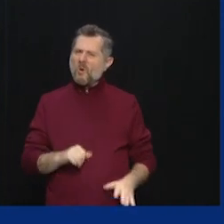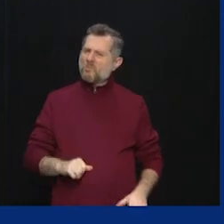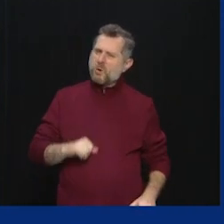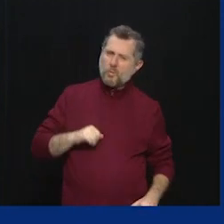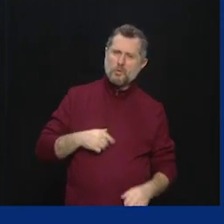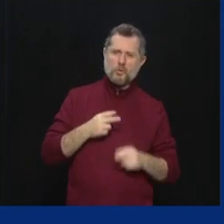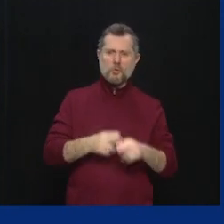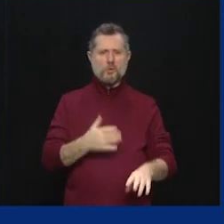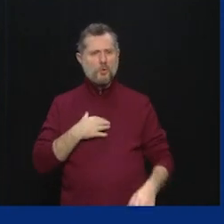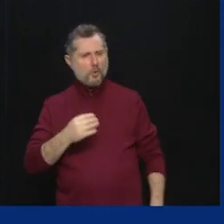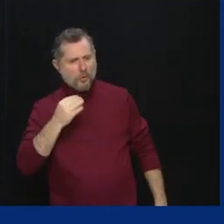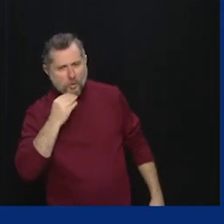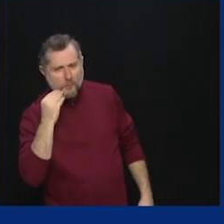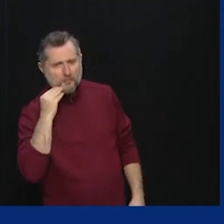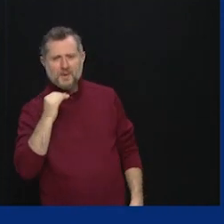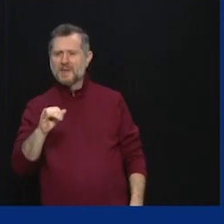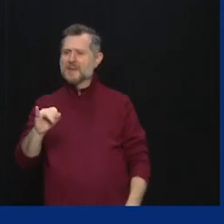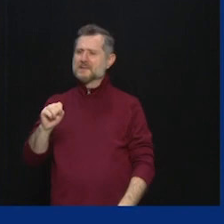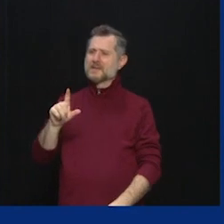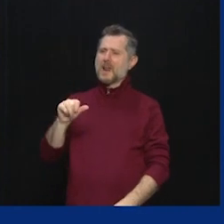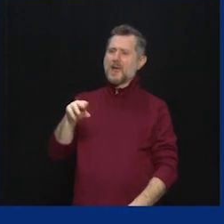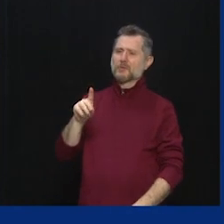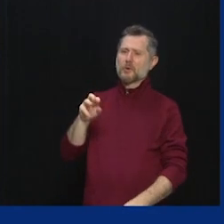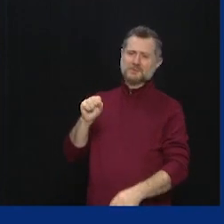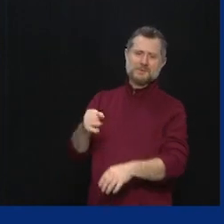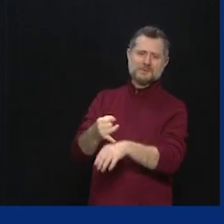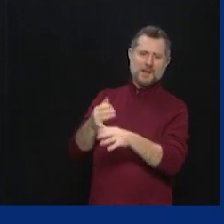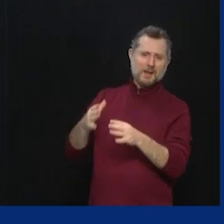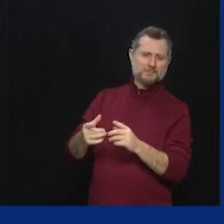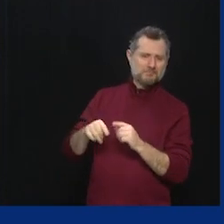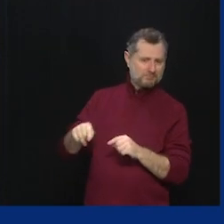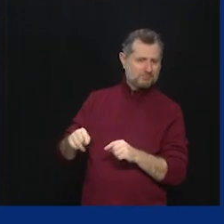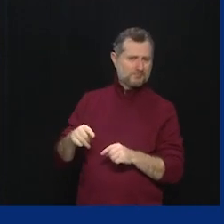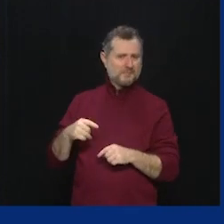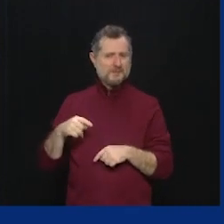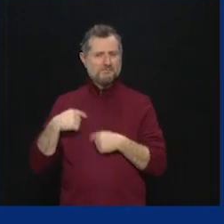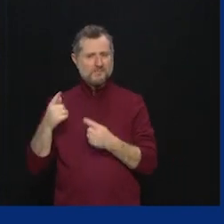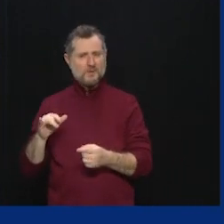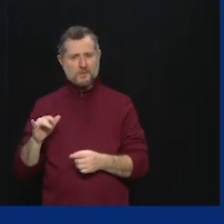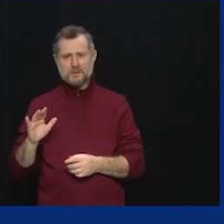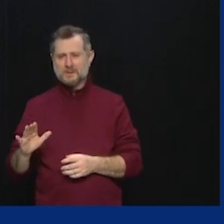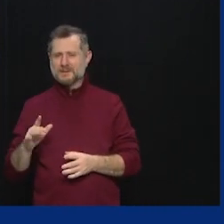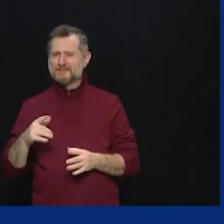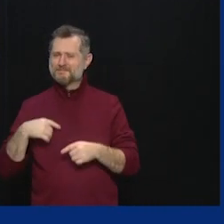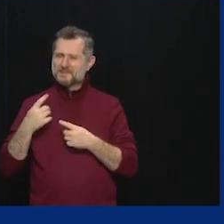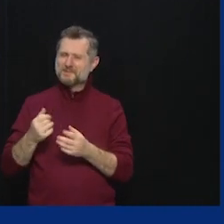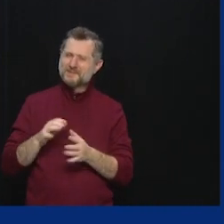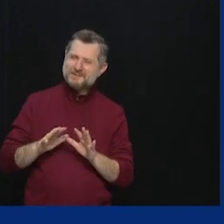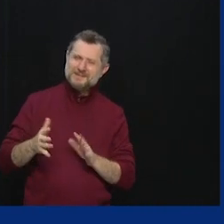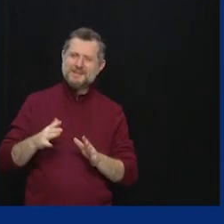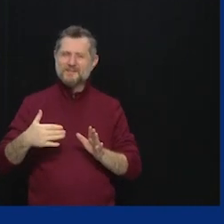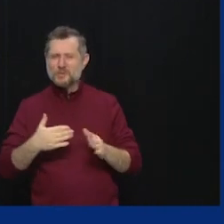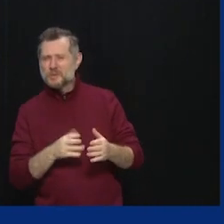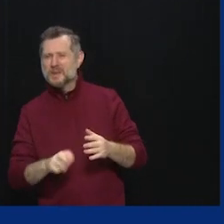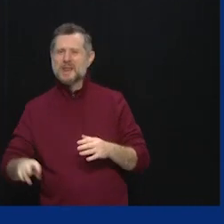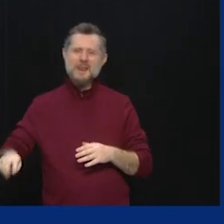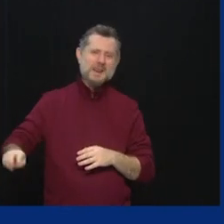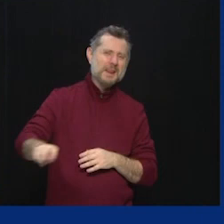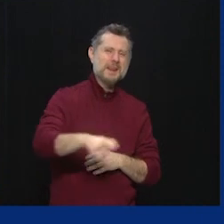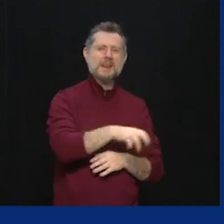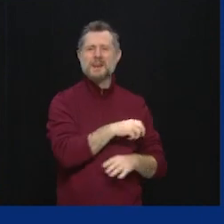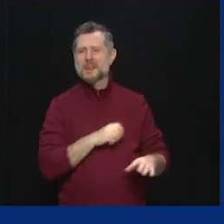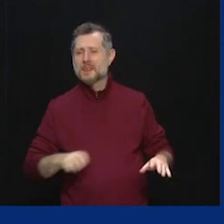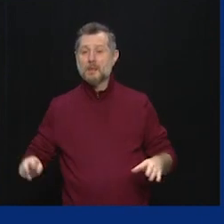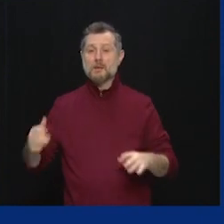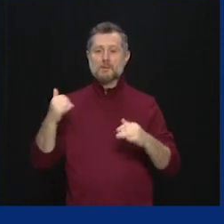been somewhat wanderers for the last few years, have they not? And it's great that they came back home because their name